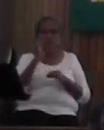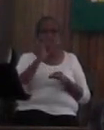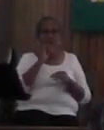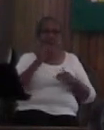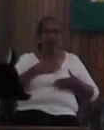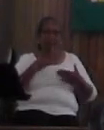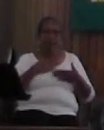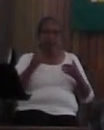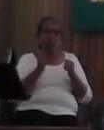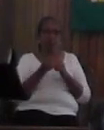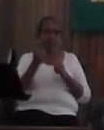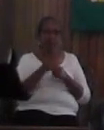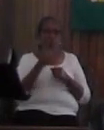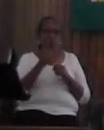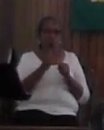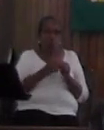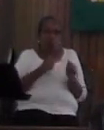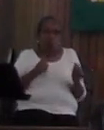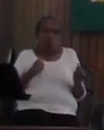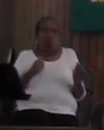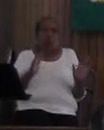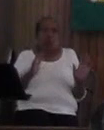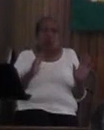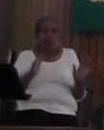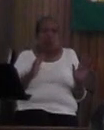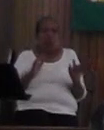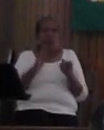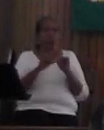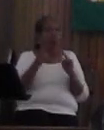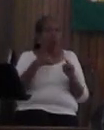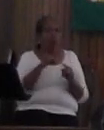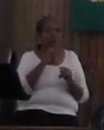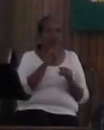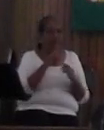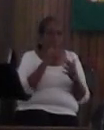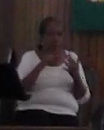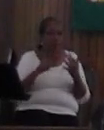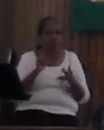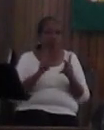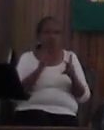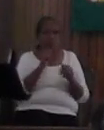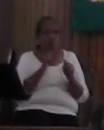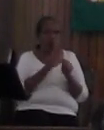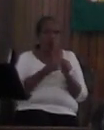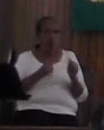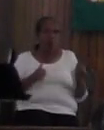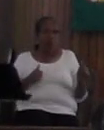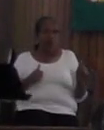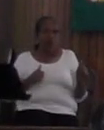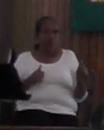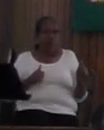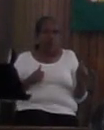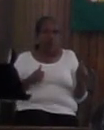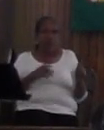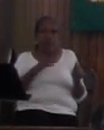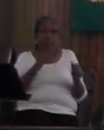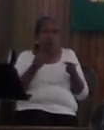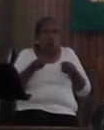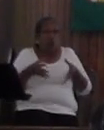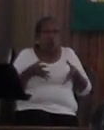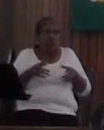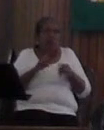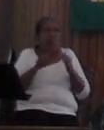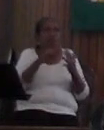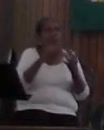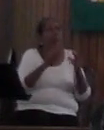in anyone who shrinks back. But we are not among those who shrink back and so are lost, but among